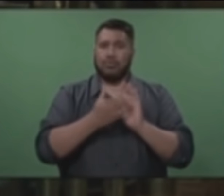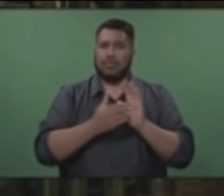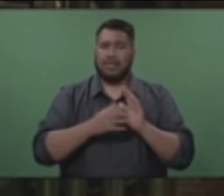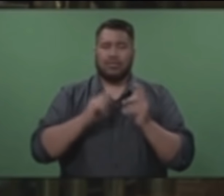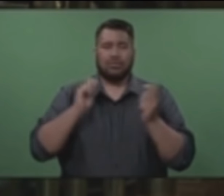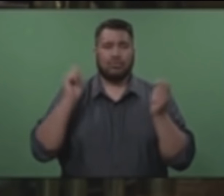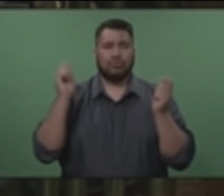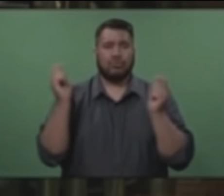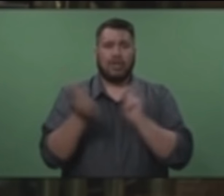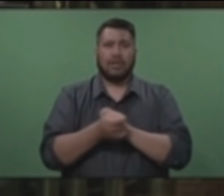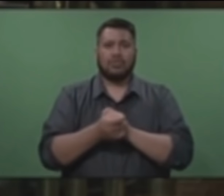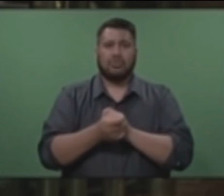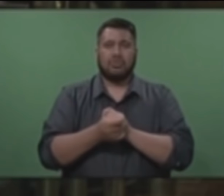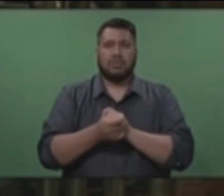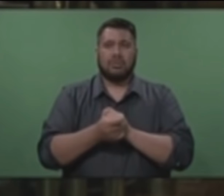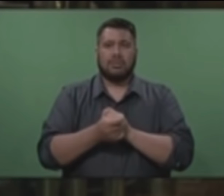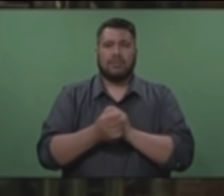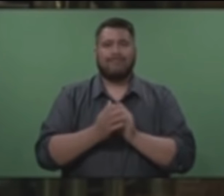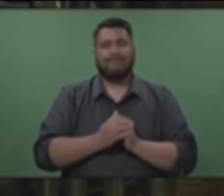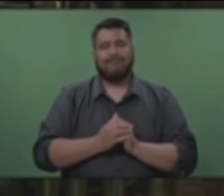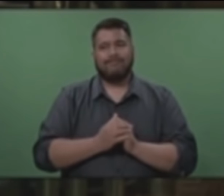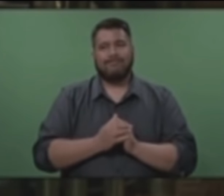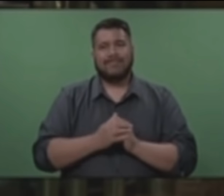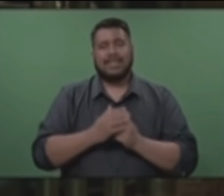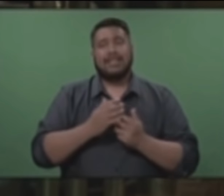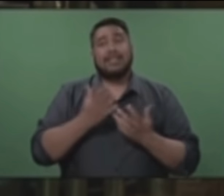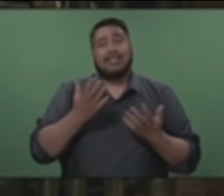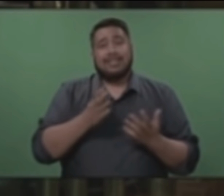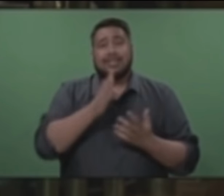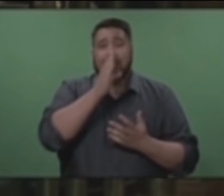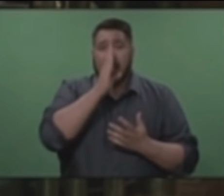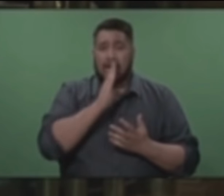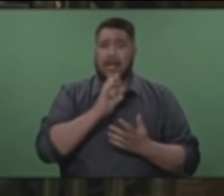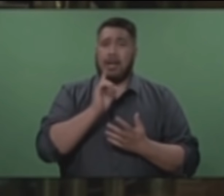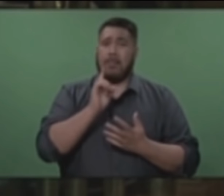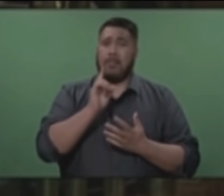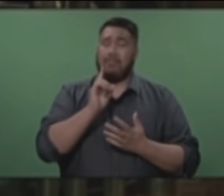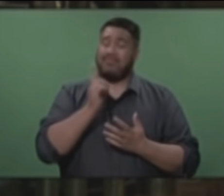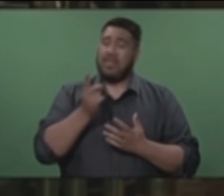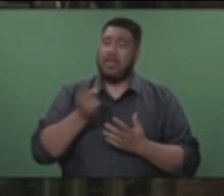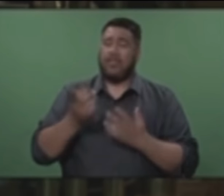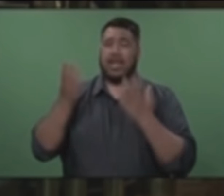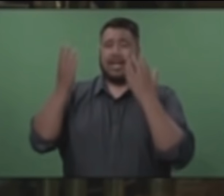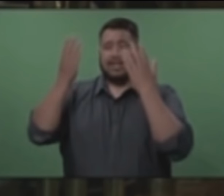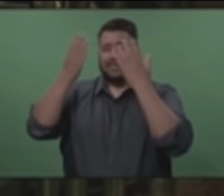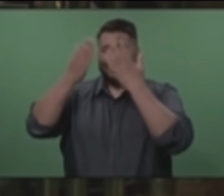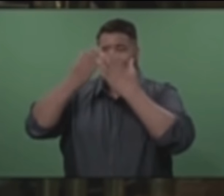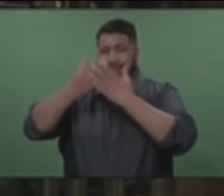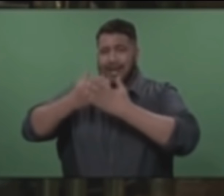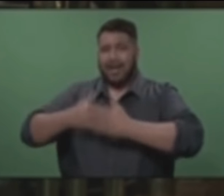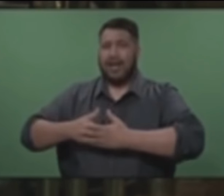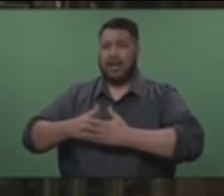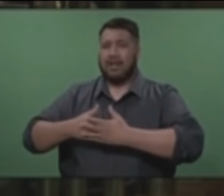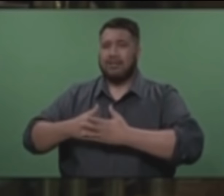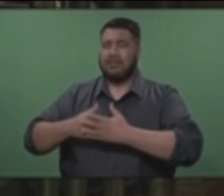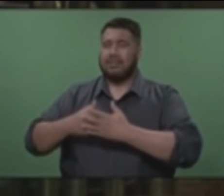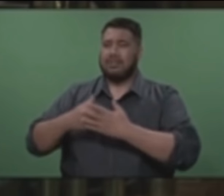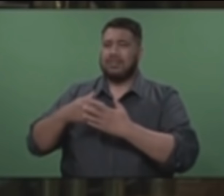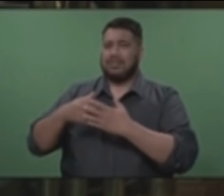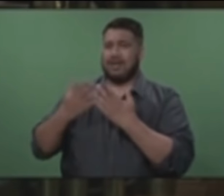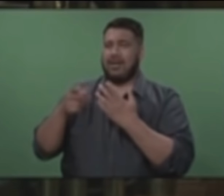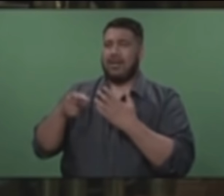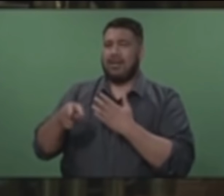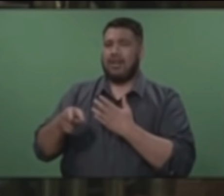comfort it may be, but one of our darkest days has also shed light on our true character. Up and down